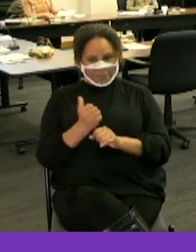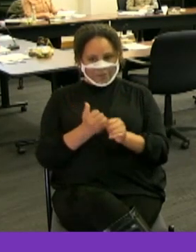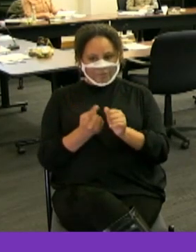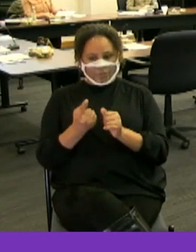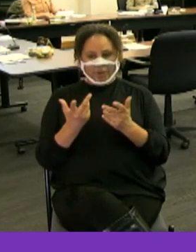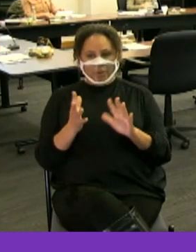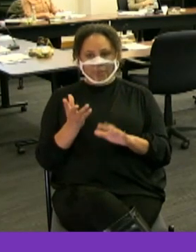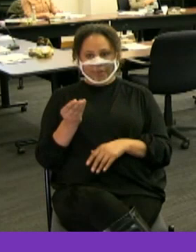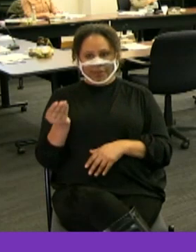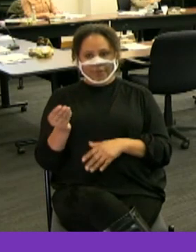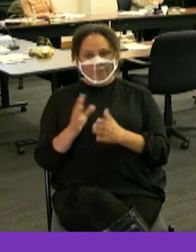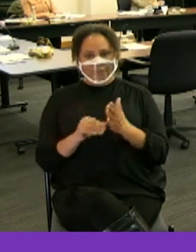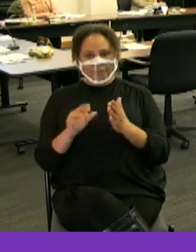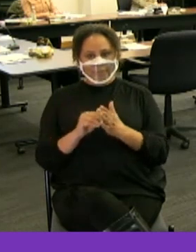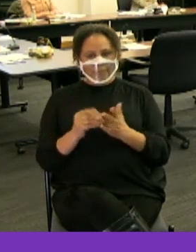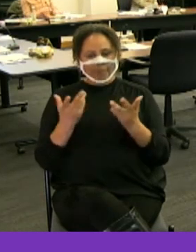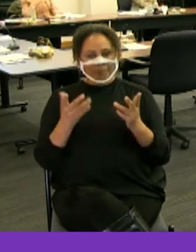so that's that.